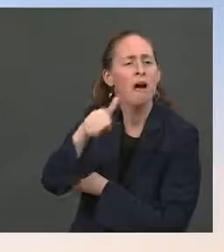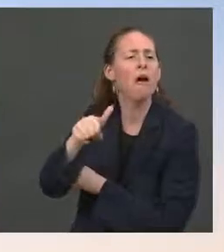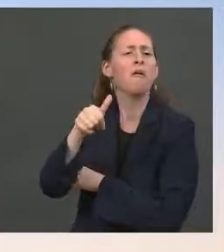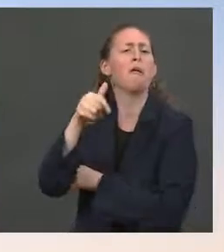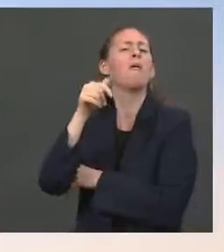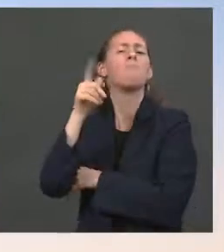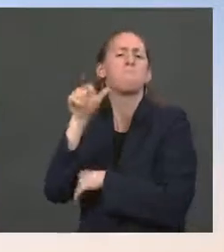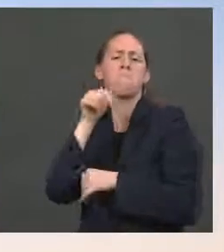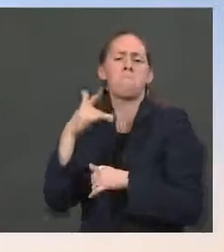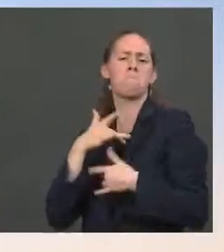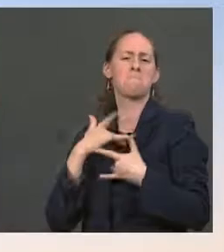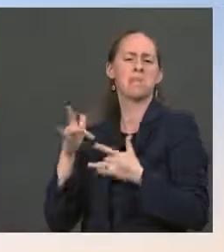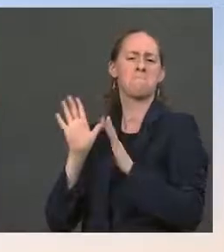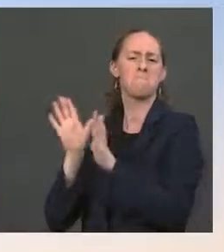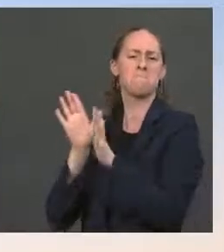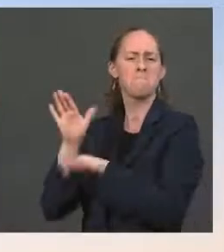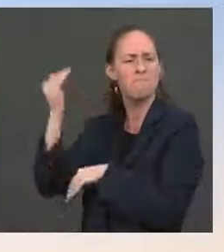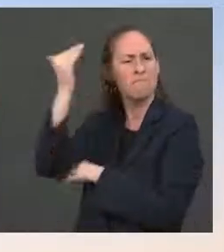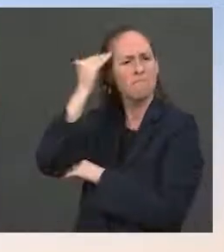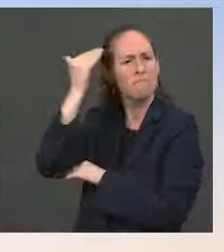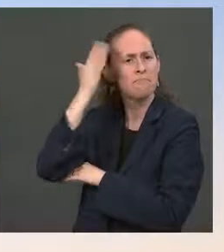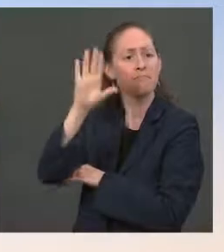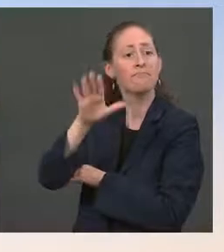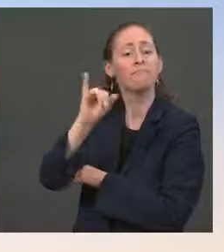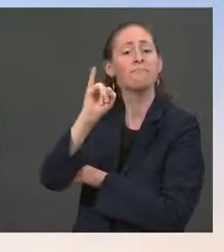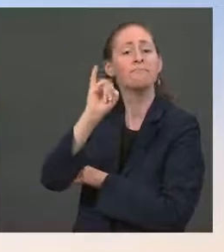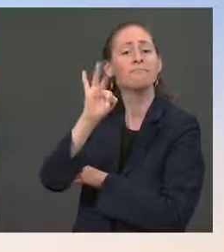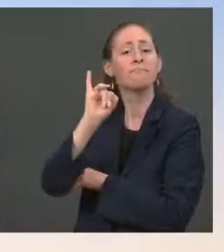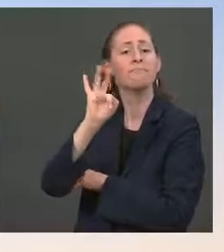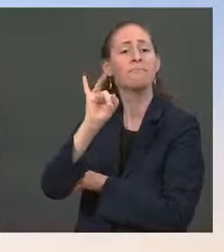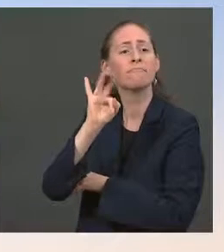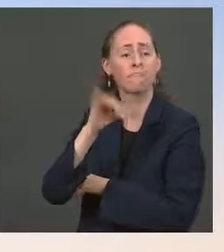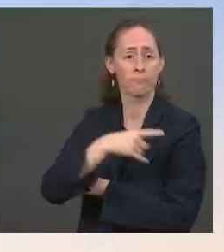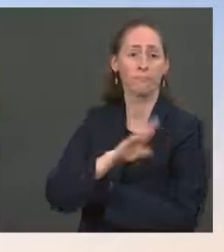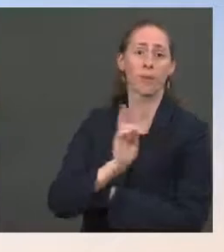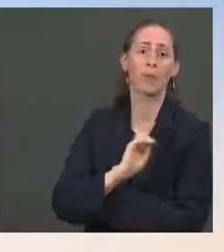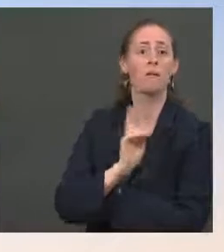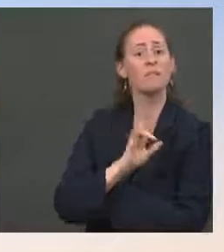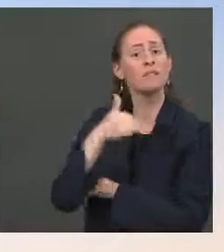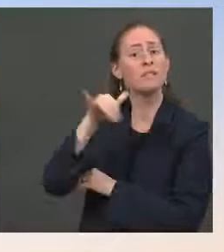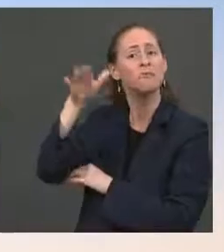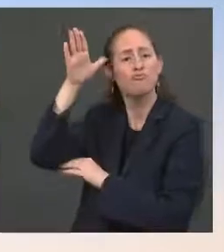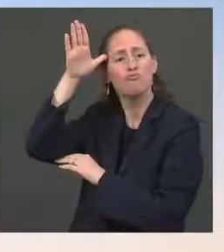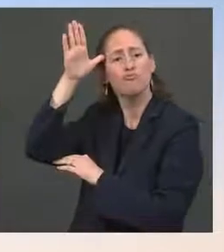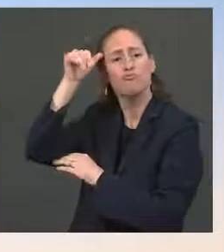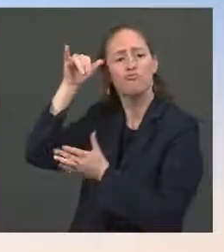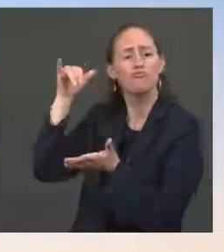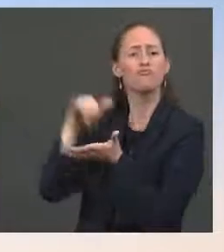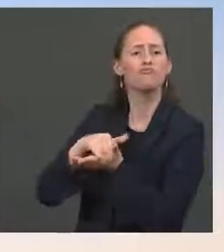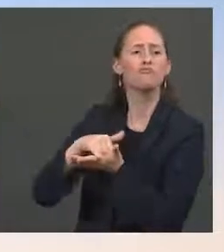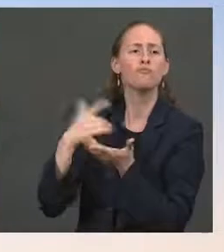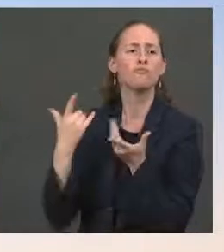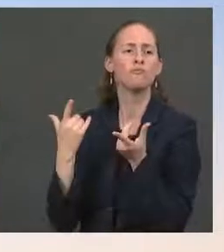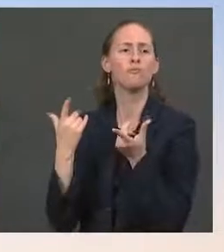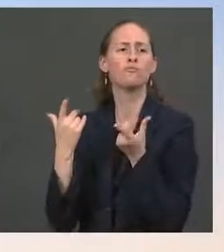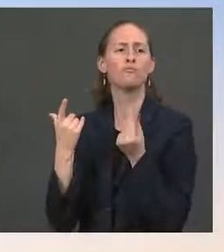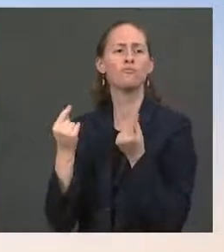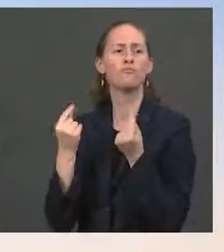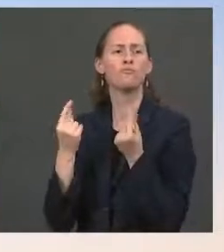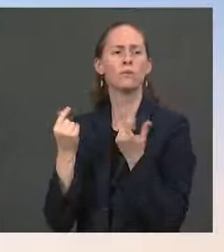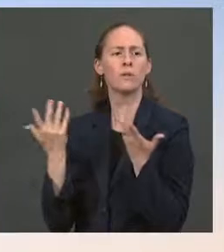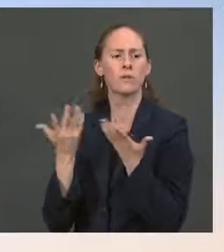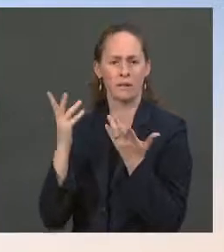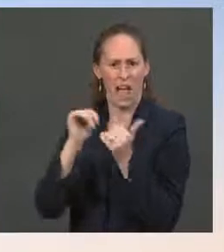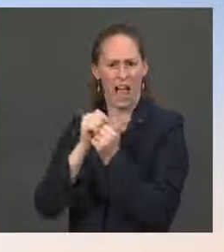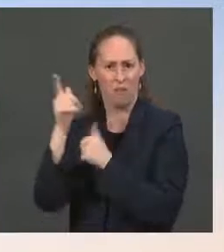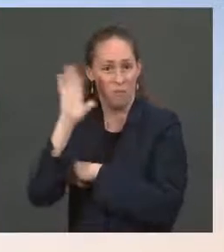do not give on this, what is the president's recommendation to Senator Schumer as the clock is quickly ticking